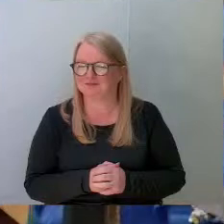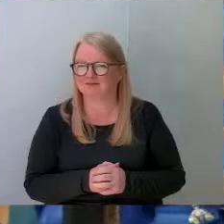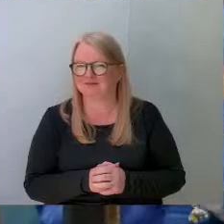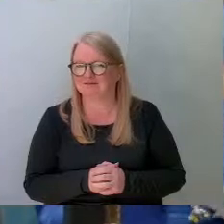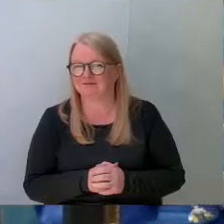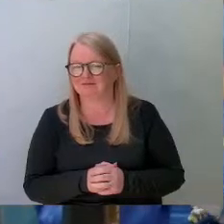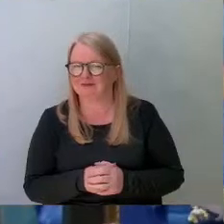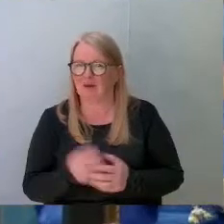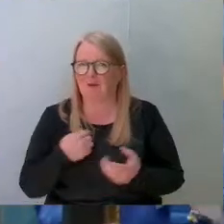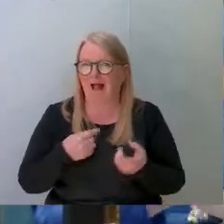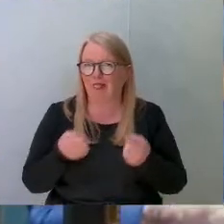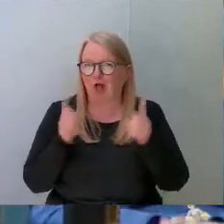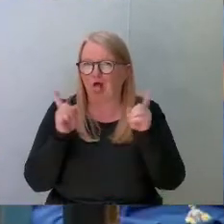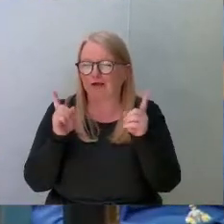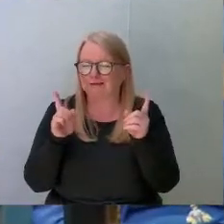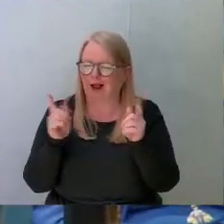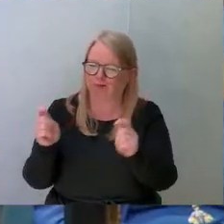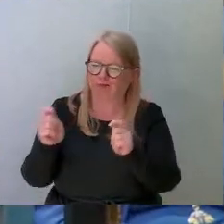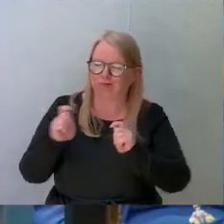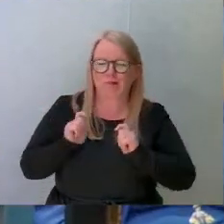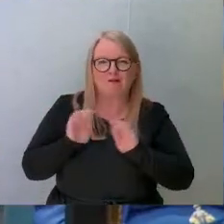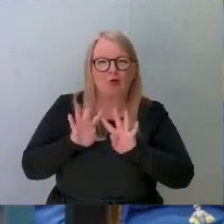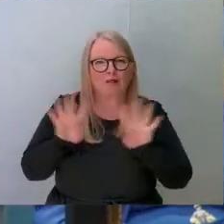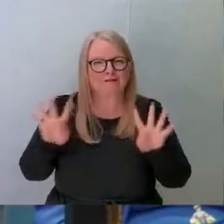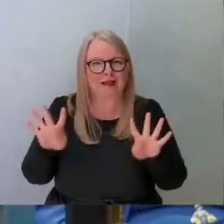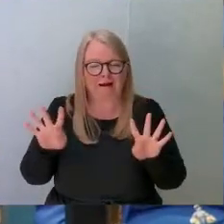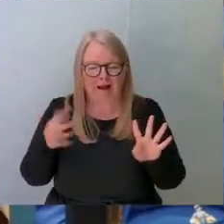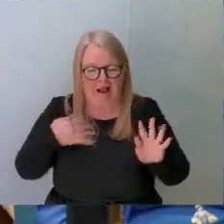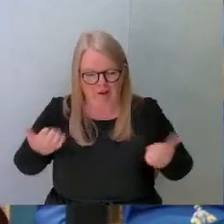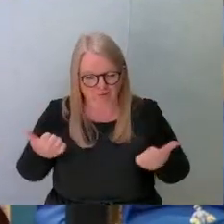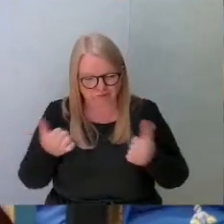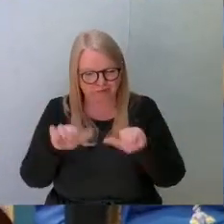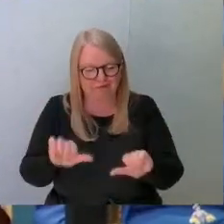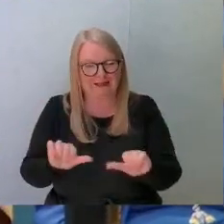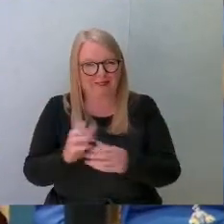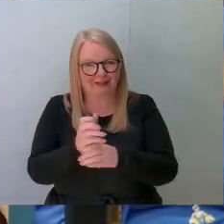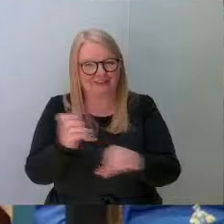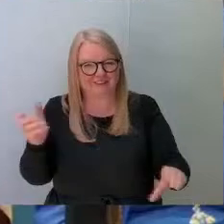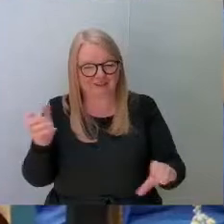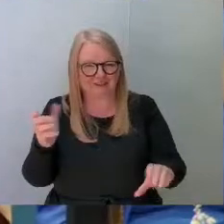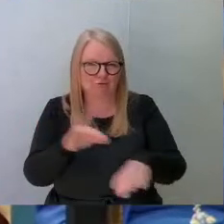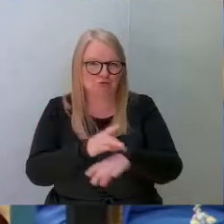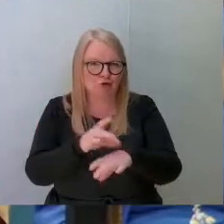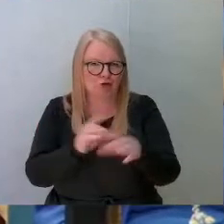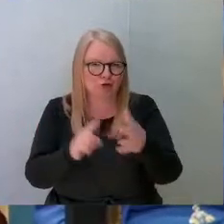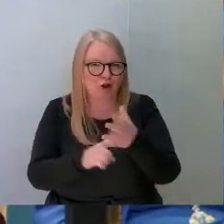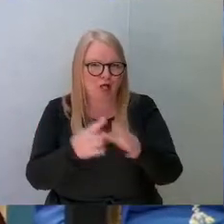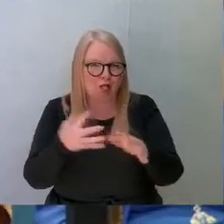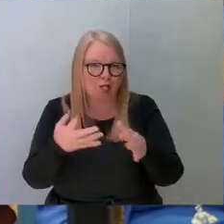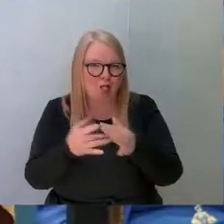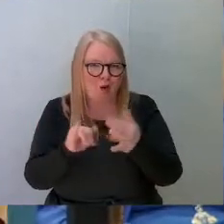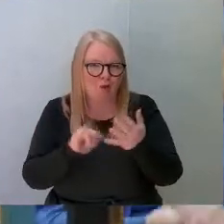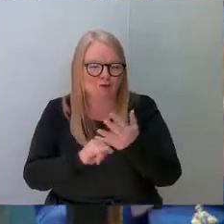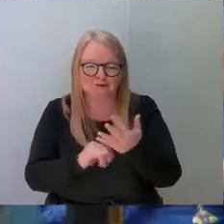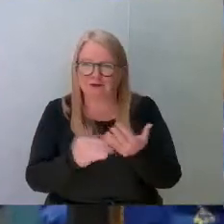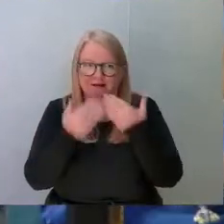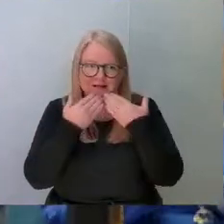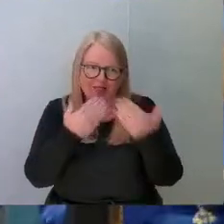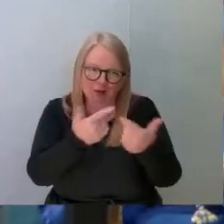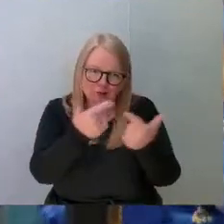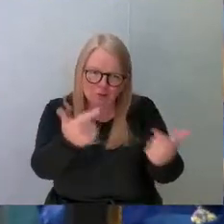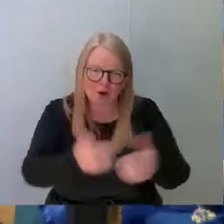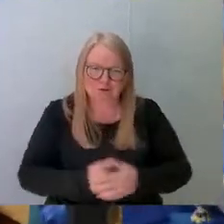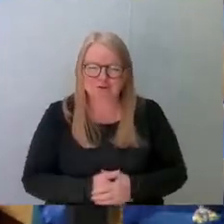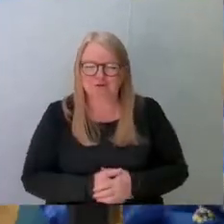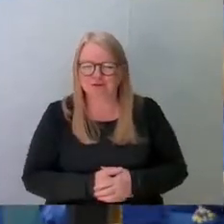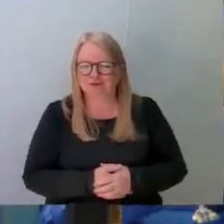By the authority of the Senate, I confer upon you the degree of Doctor of Laws. Thank you so much for all